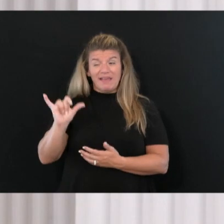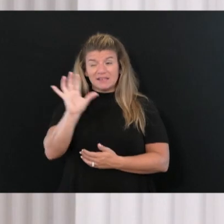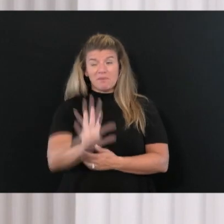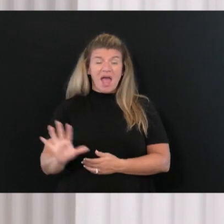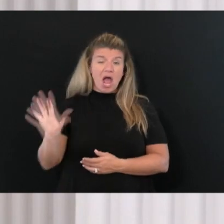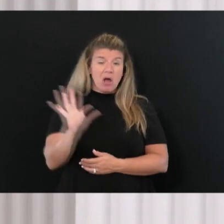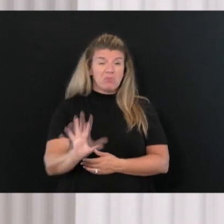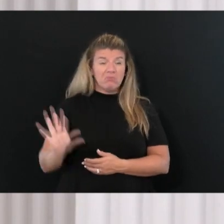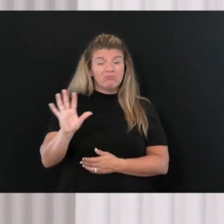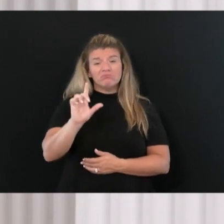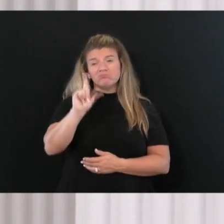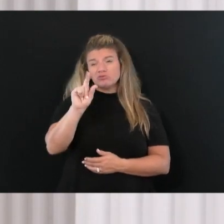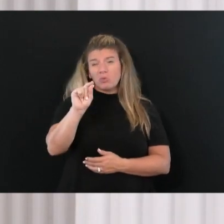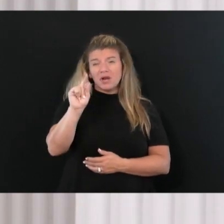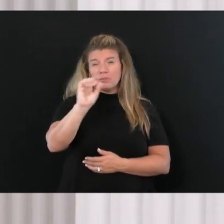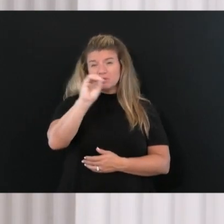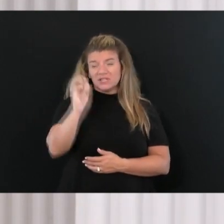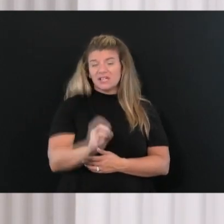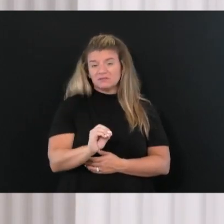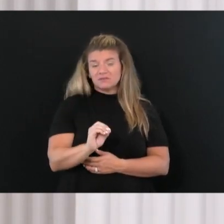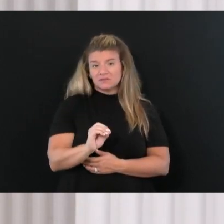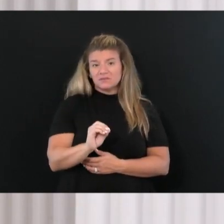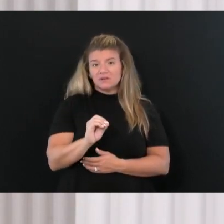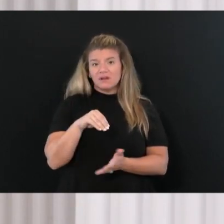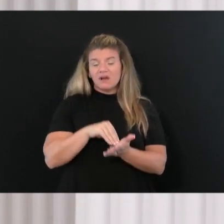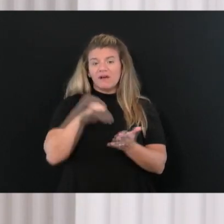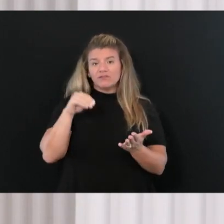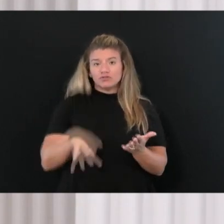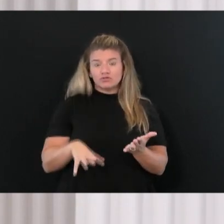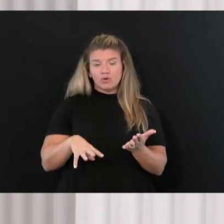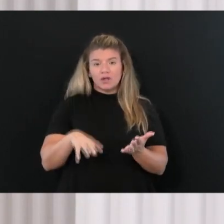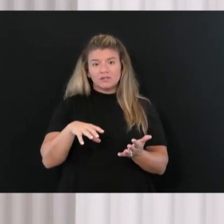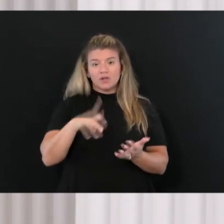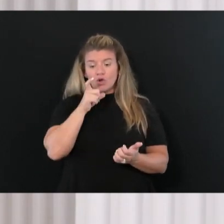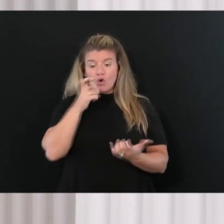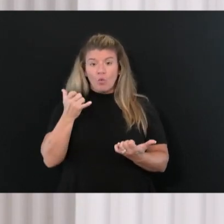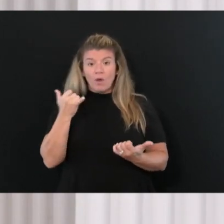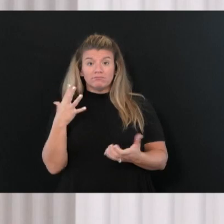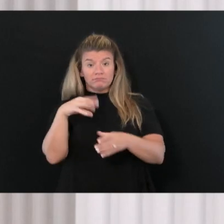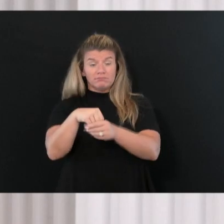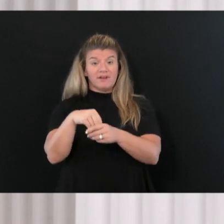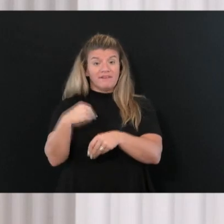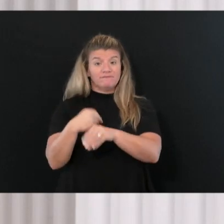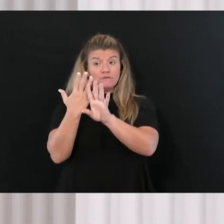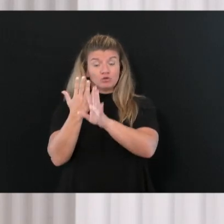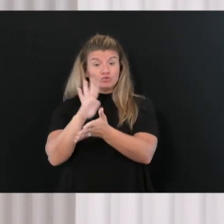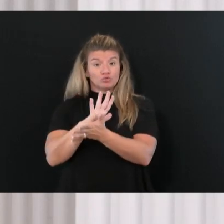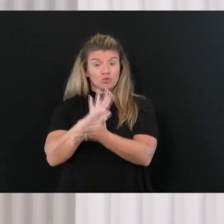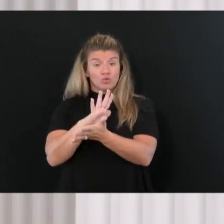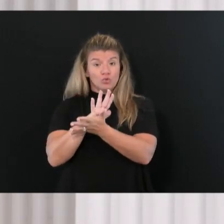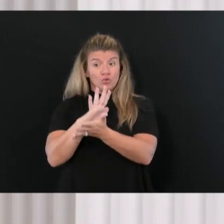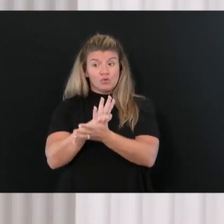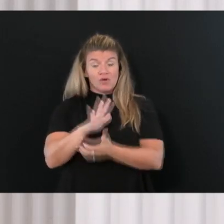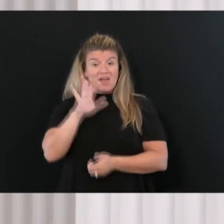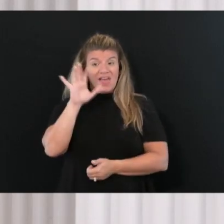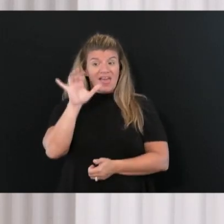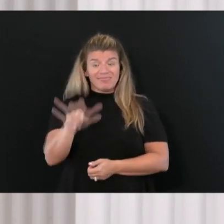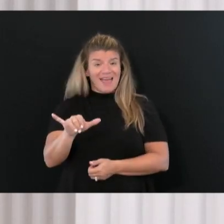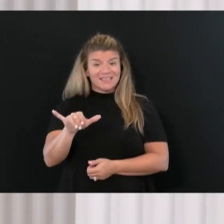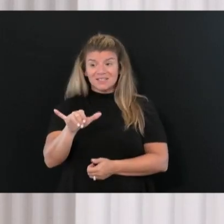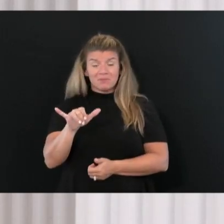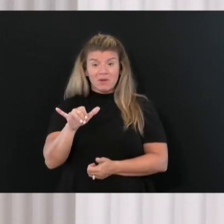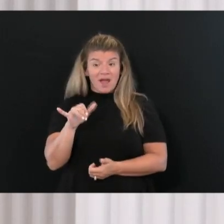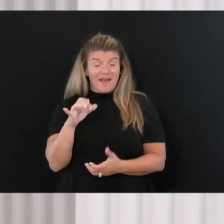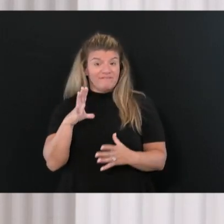about almost 20% of the students that want to partake. And that is an absolute legitimate route